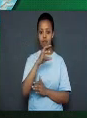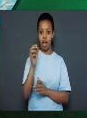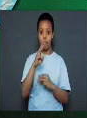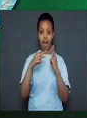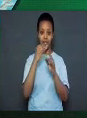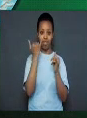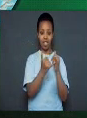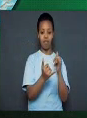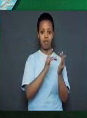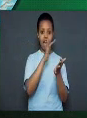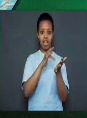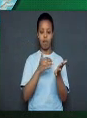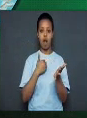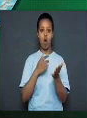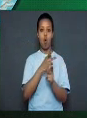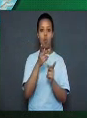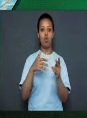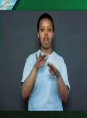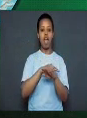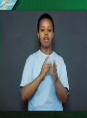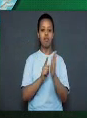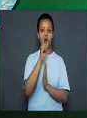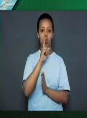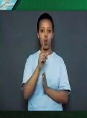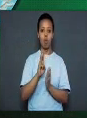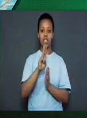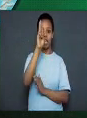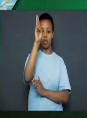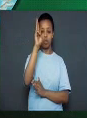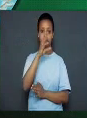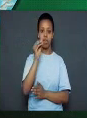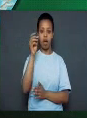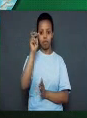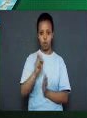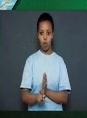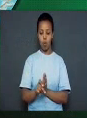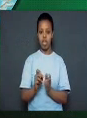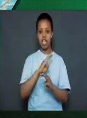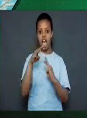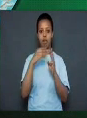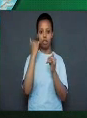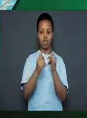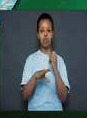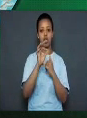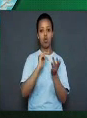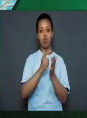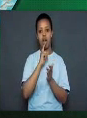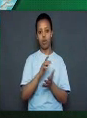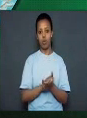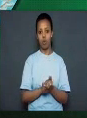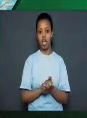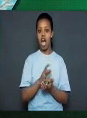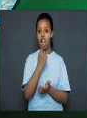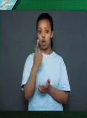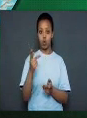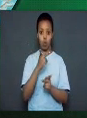both northern and southern hemispheres of the world. Some areas